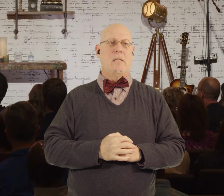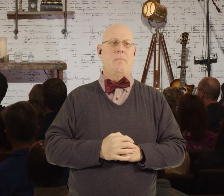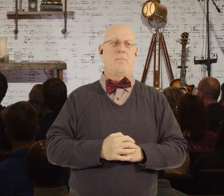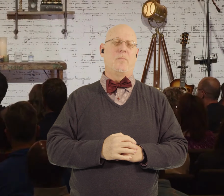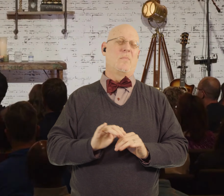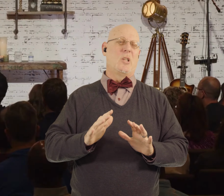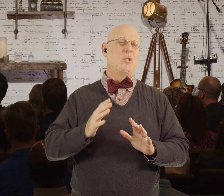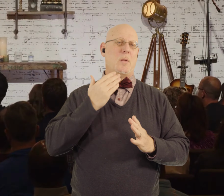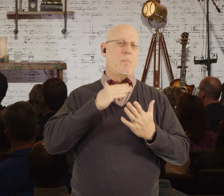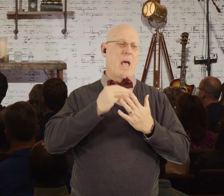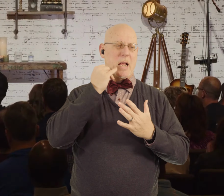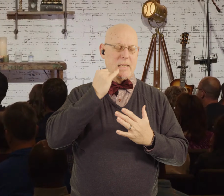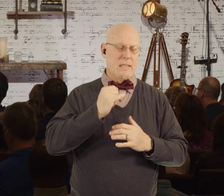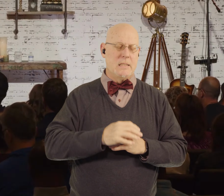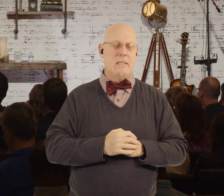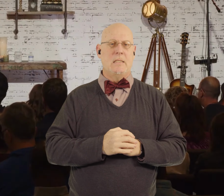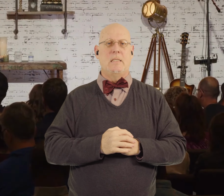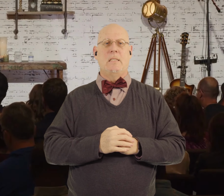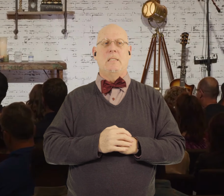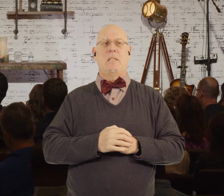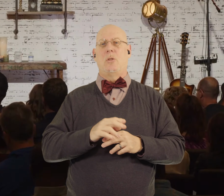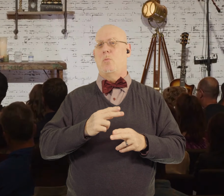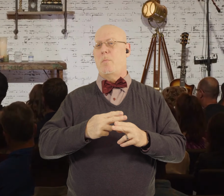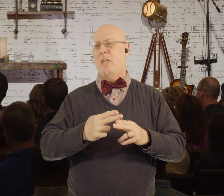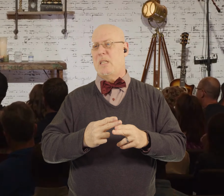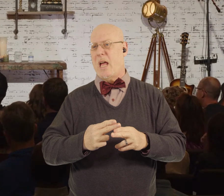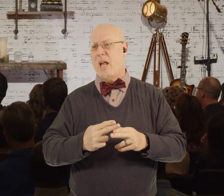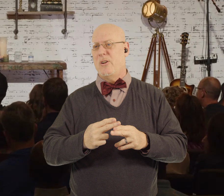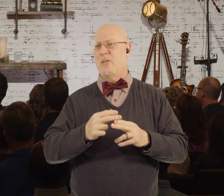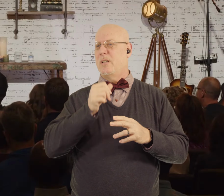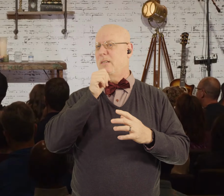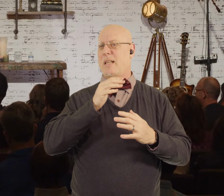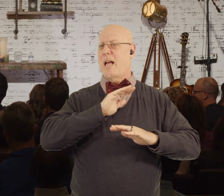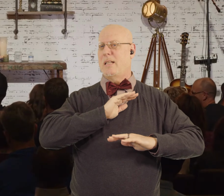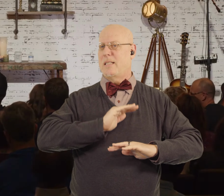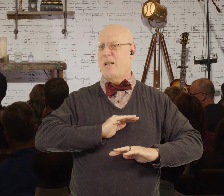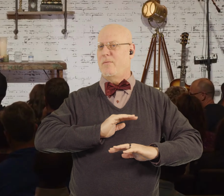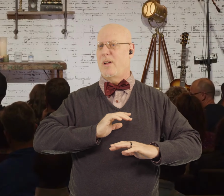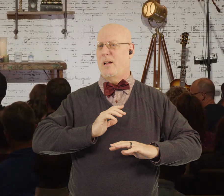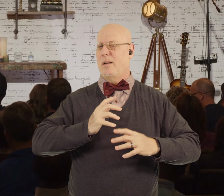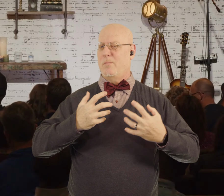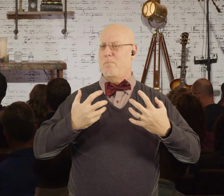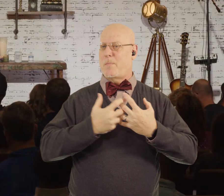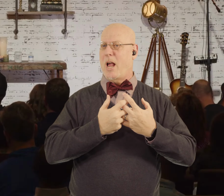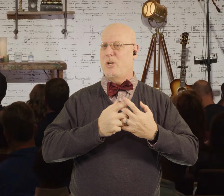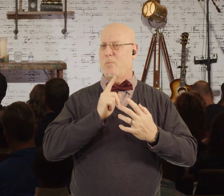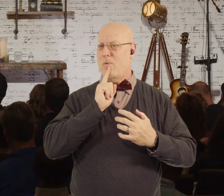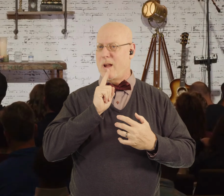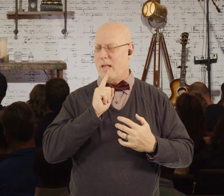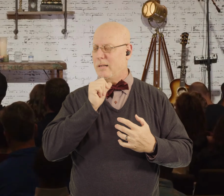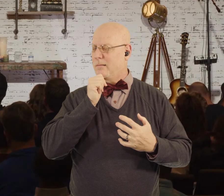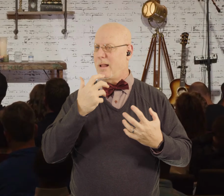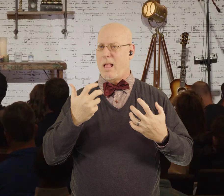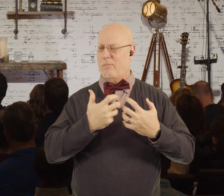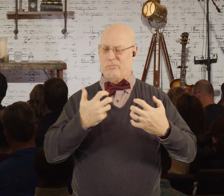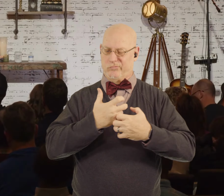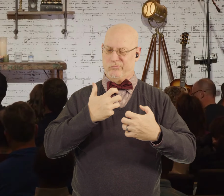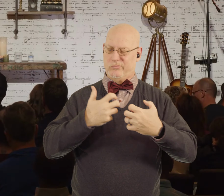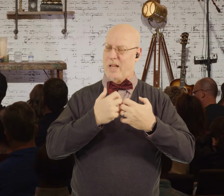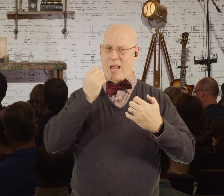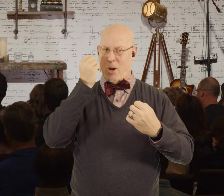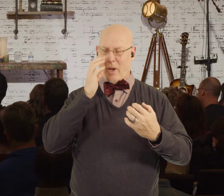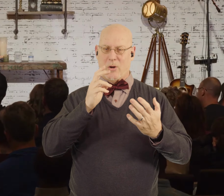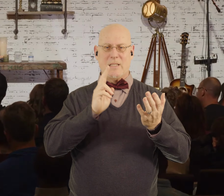that's a bad idea. It's a bad idea. The reputation is not going to meet the reality. Like, they're not going to line up